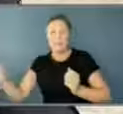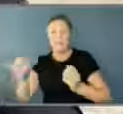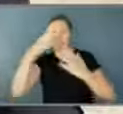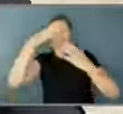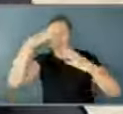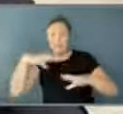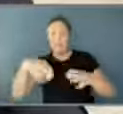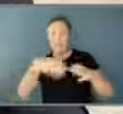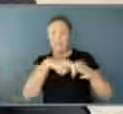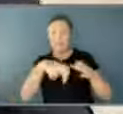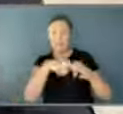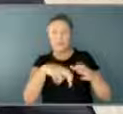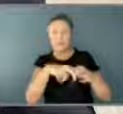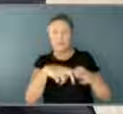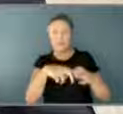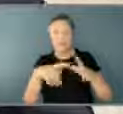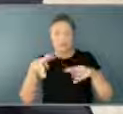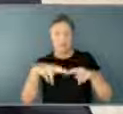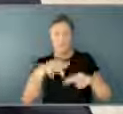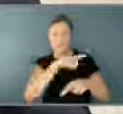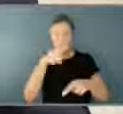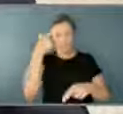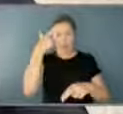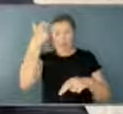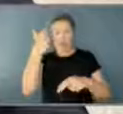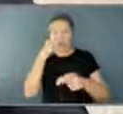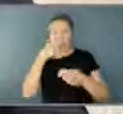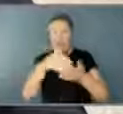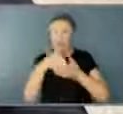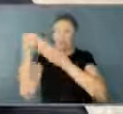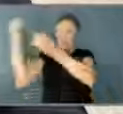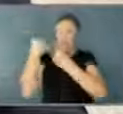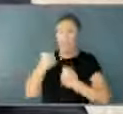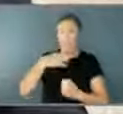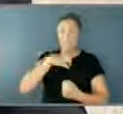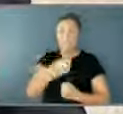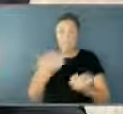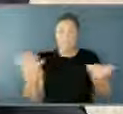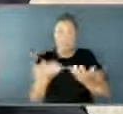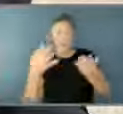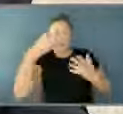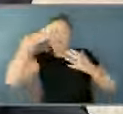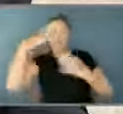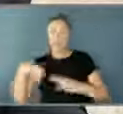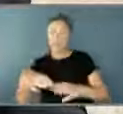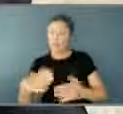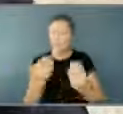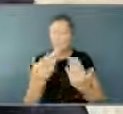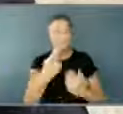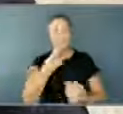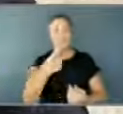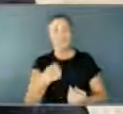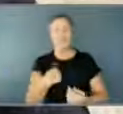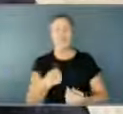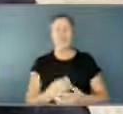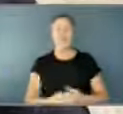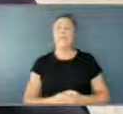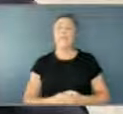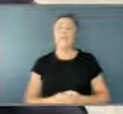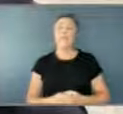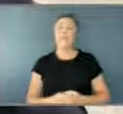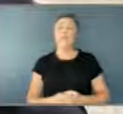repatriation flights that we ourselves have organised for those other facilities to be used rather than having to draw on the hotel quarantine arrangement.